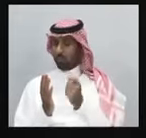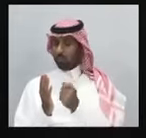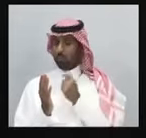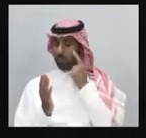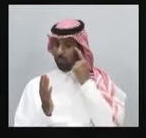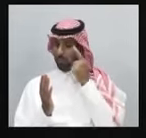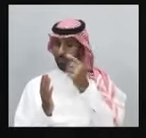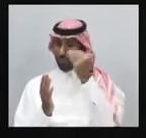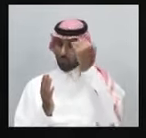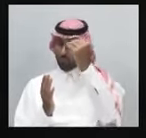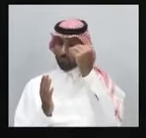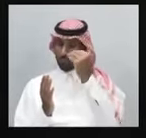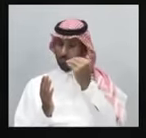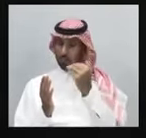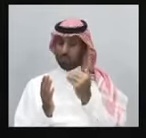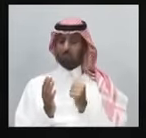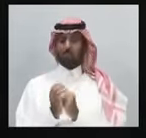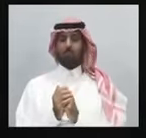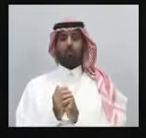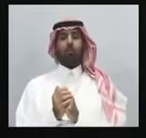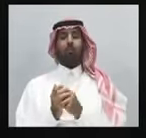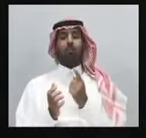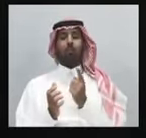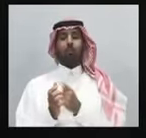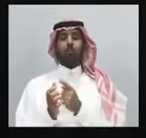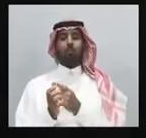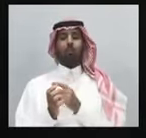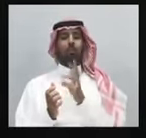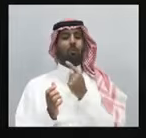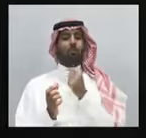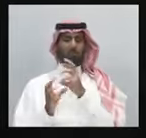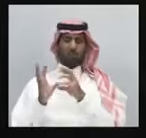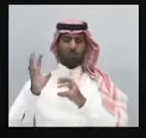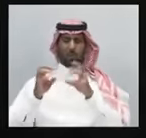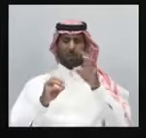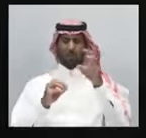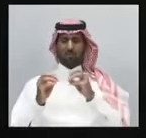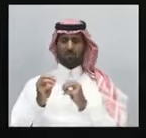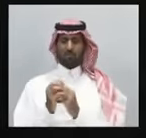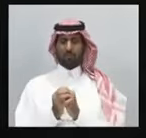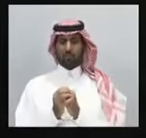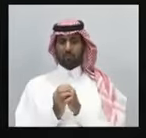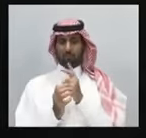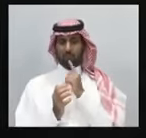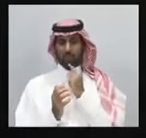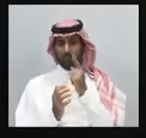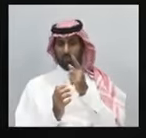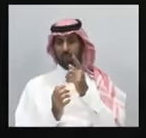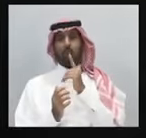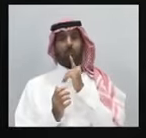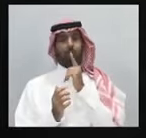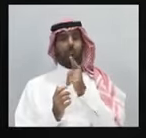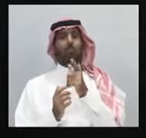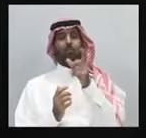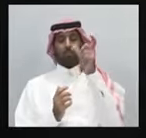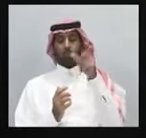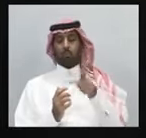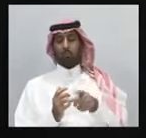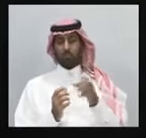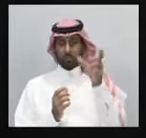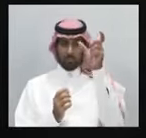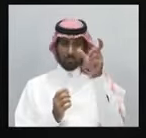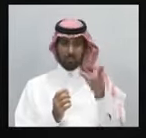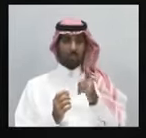subtitles. What are they? A recipient details. He is the one who is your audience.